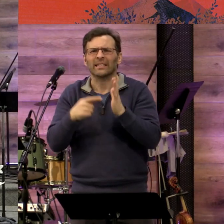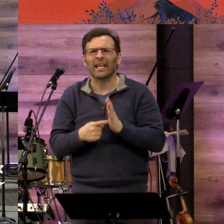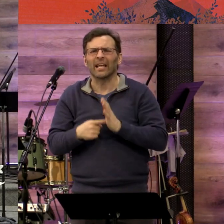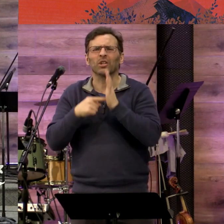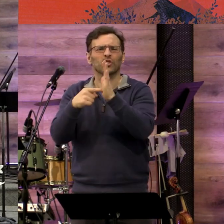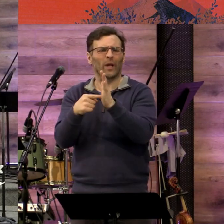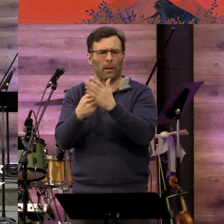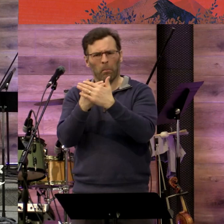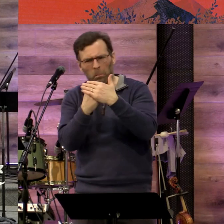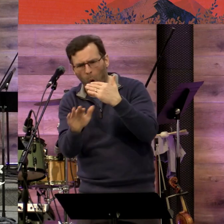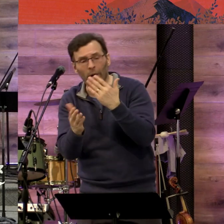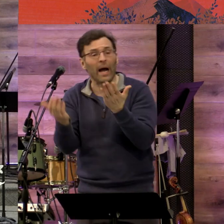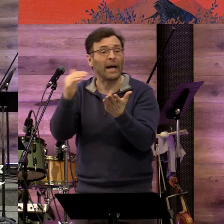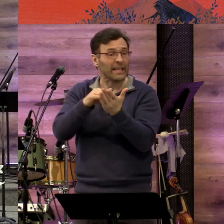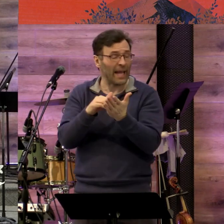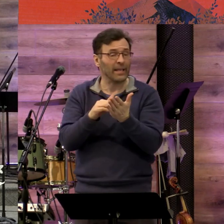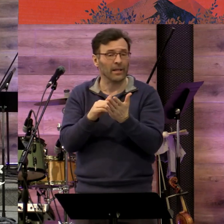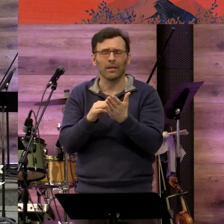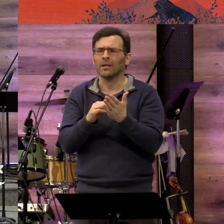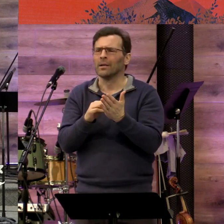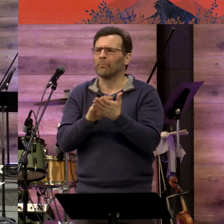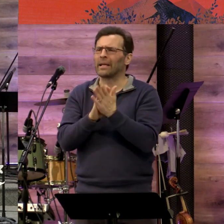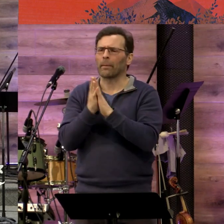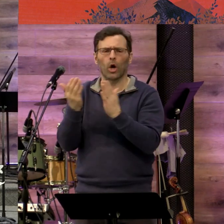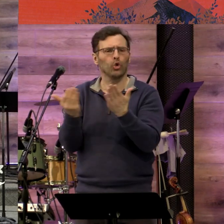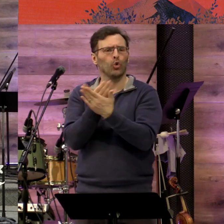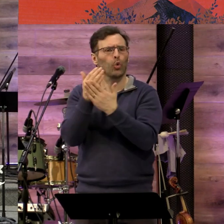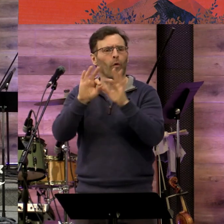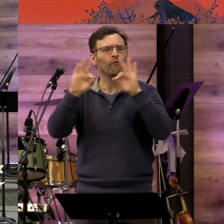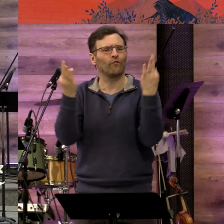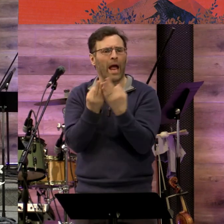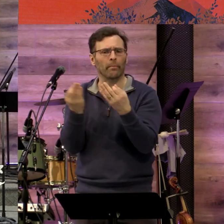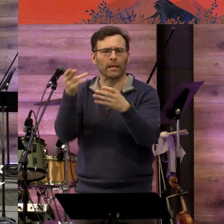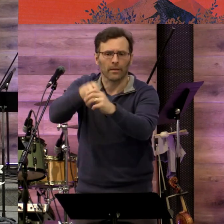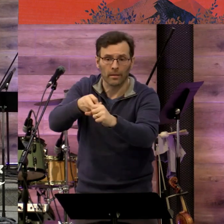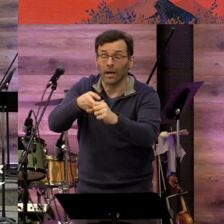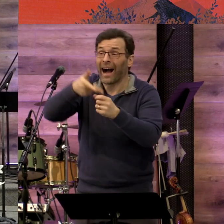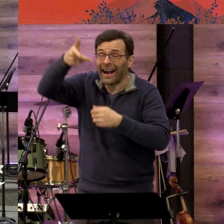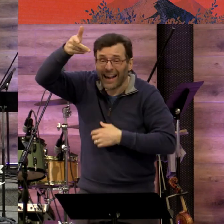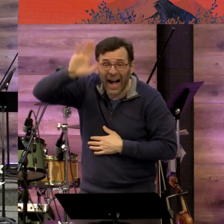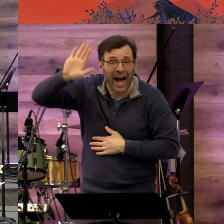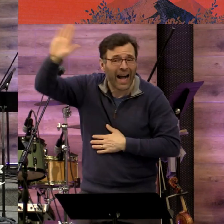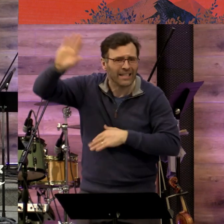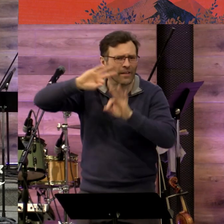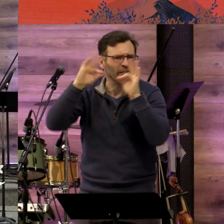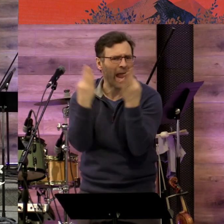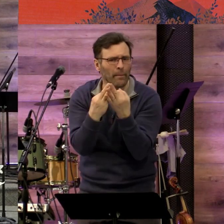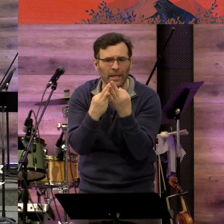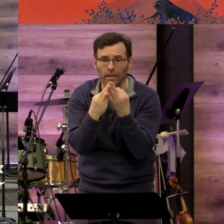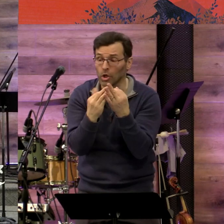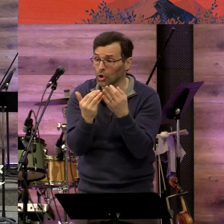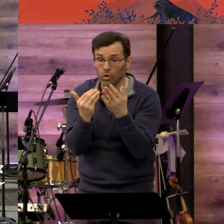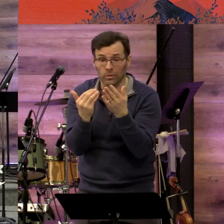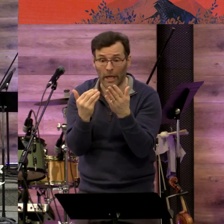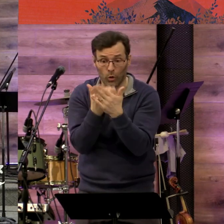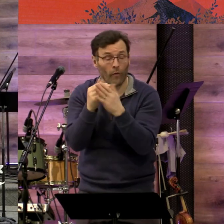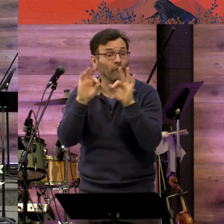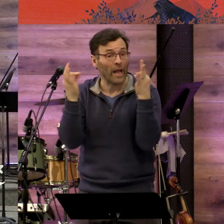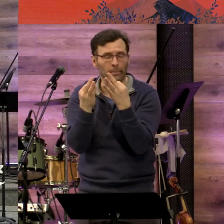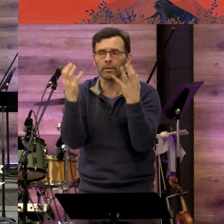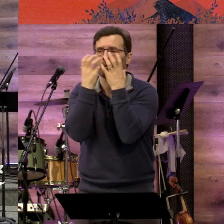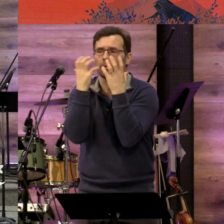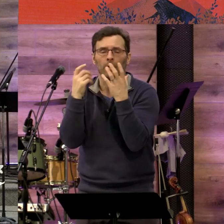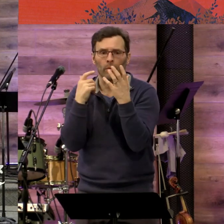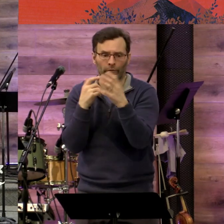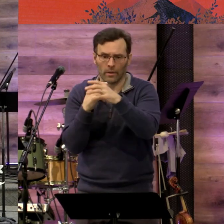being born again, reborn into a new family, God's family. And this new family is so amazing that we're going to have to